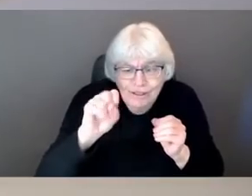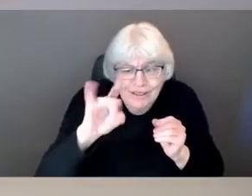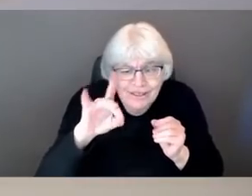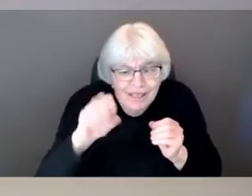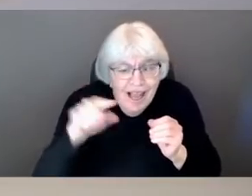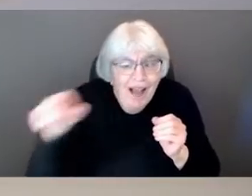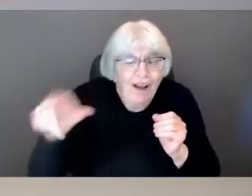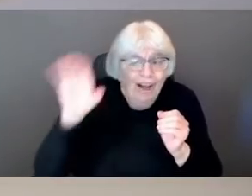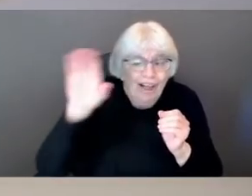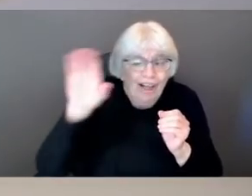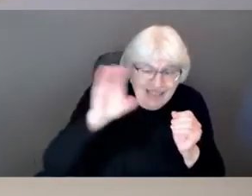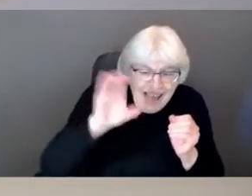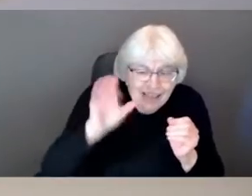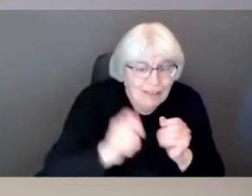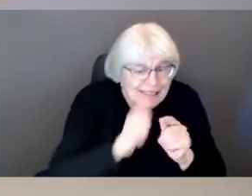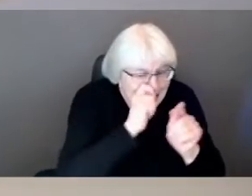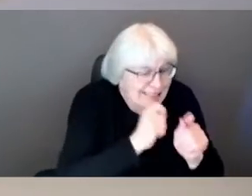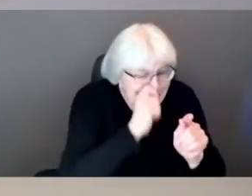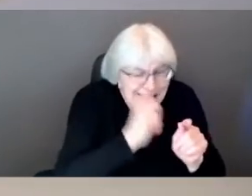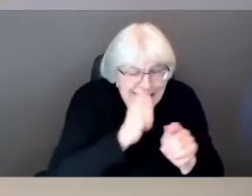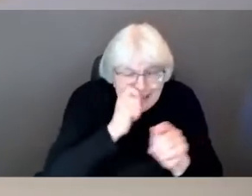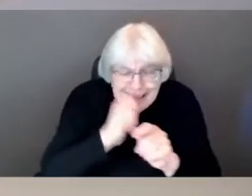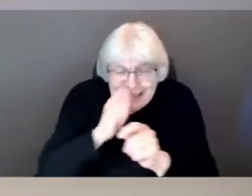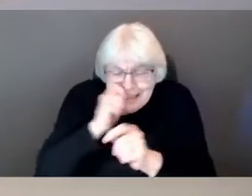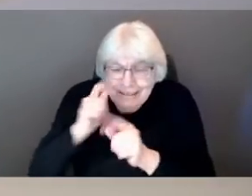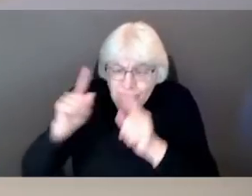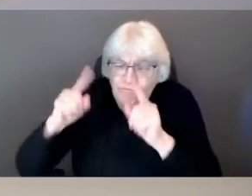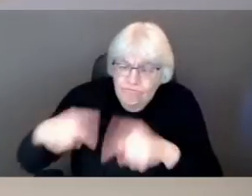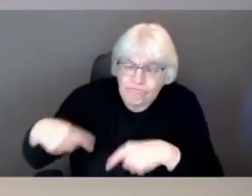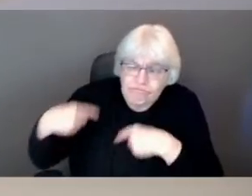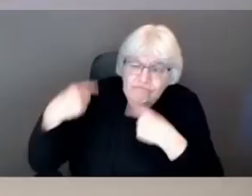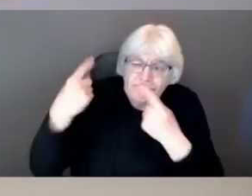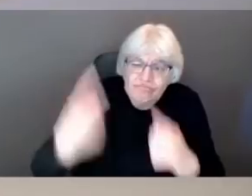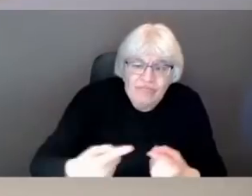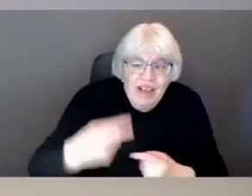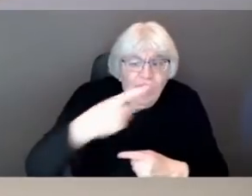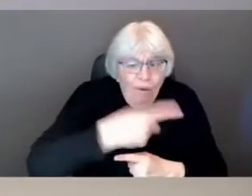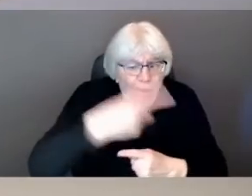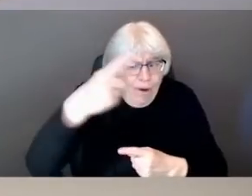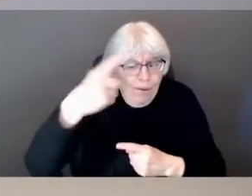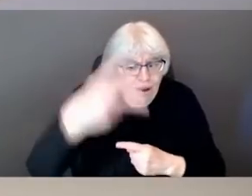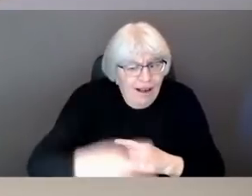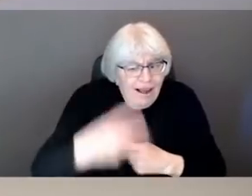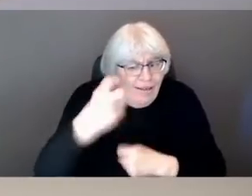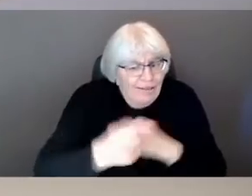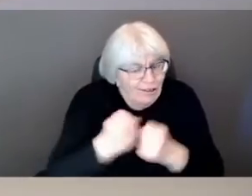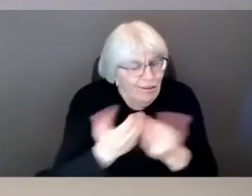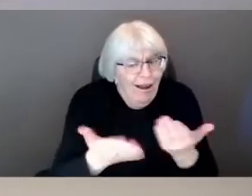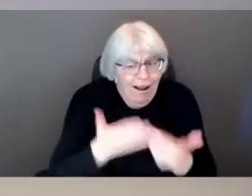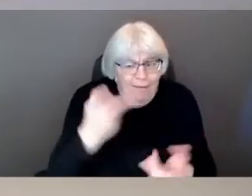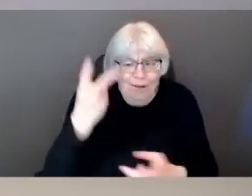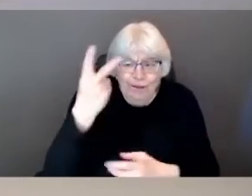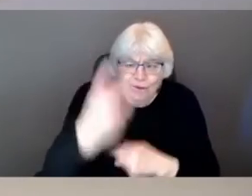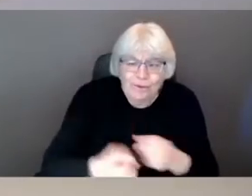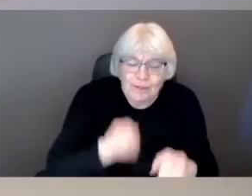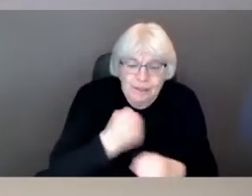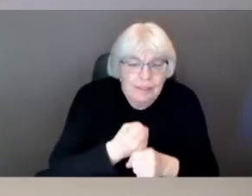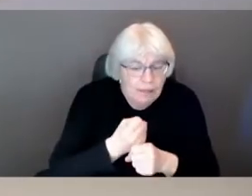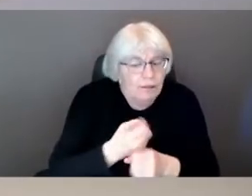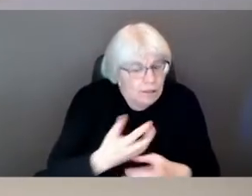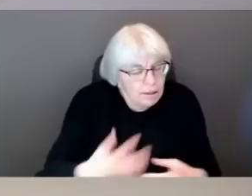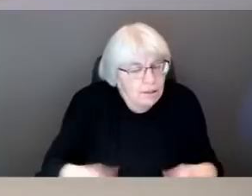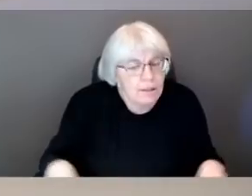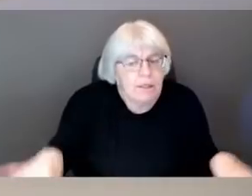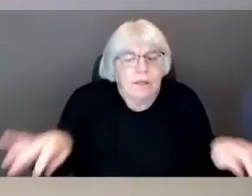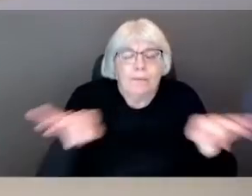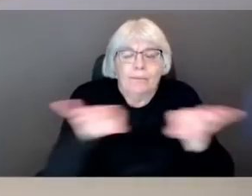over the last year and a half to 2 years. And I think it's important if we can do some really broad testing of